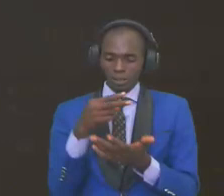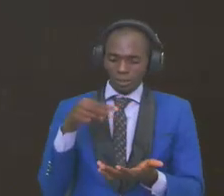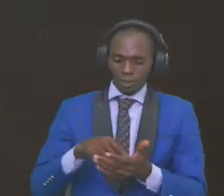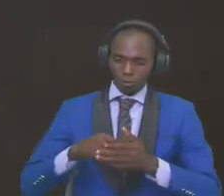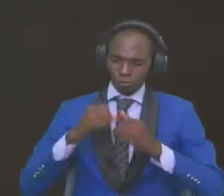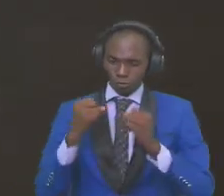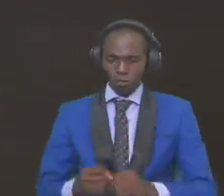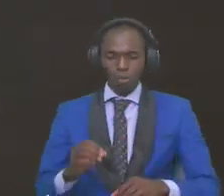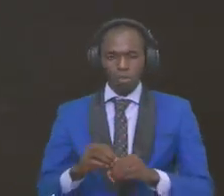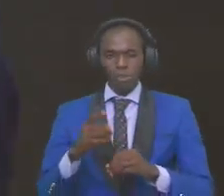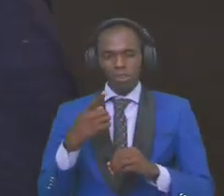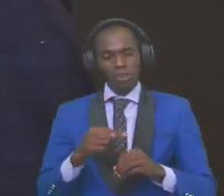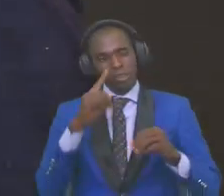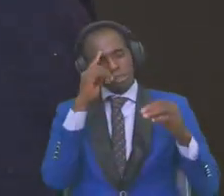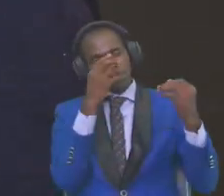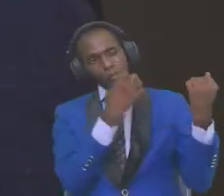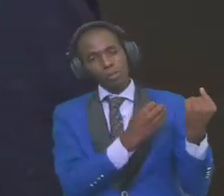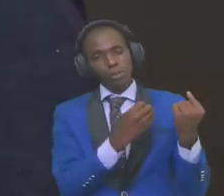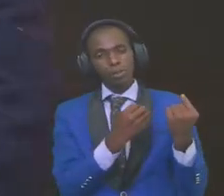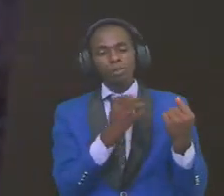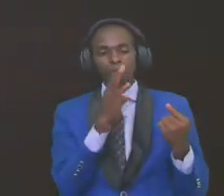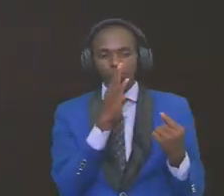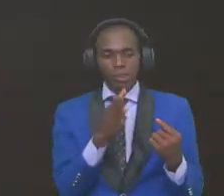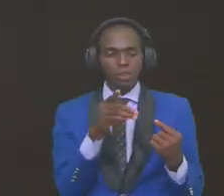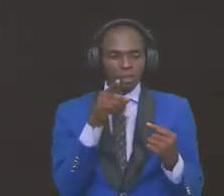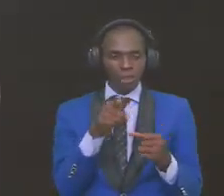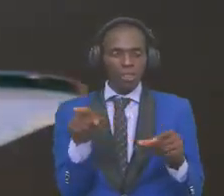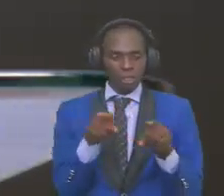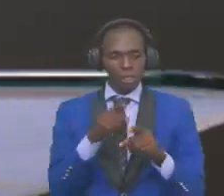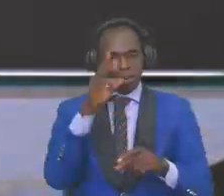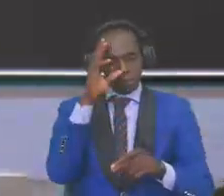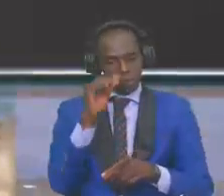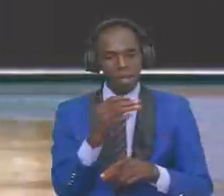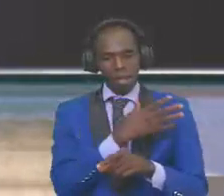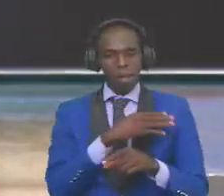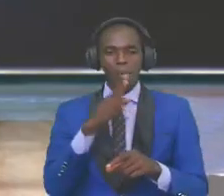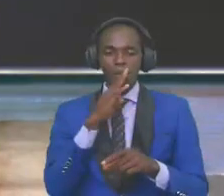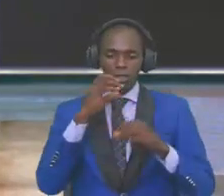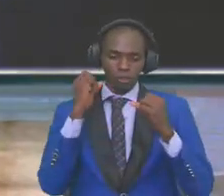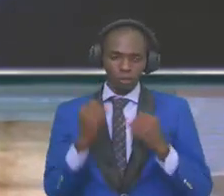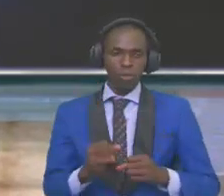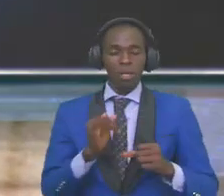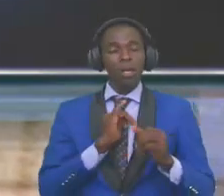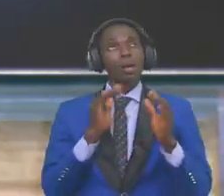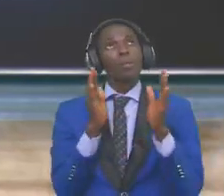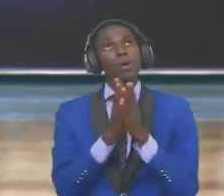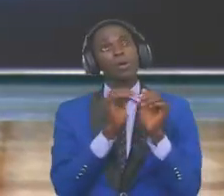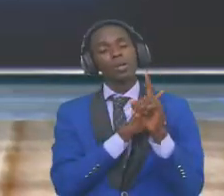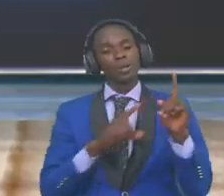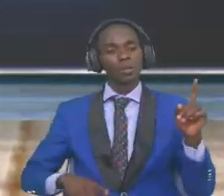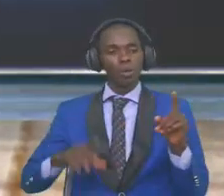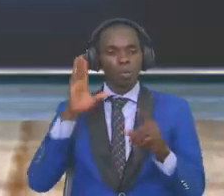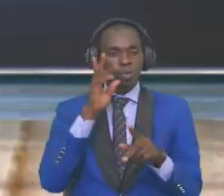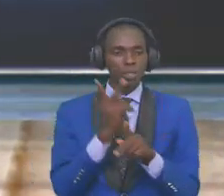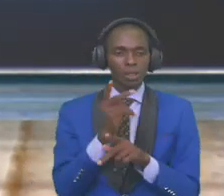the faith, quit you like men, and be strong. I pray the Lord will